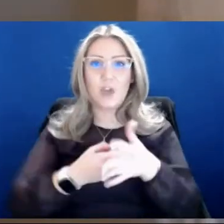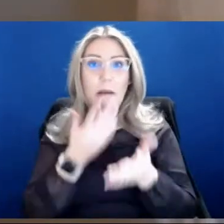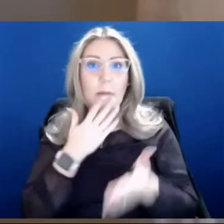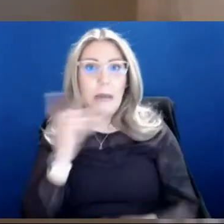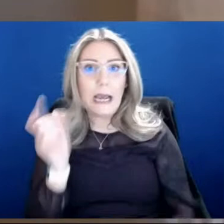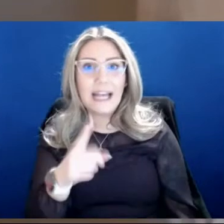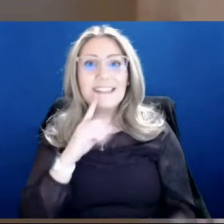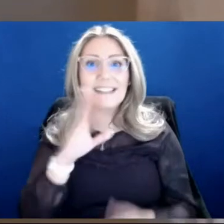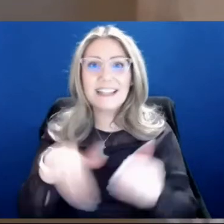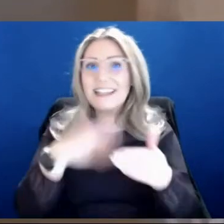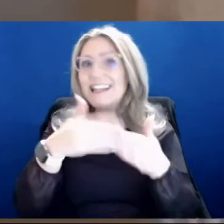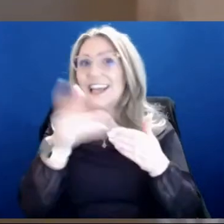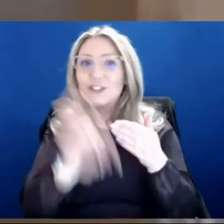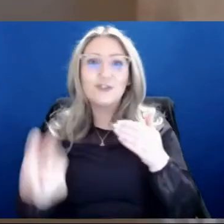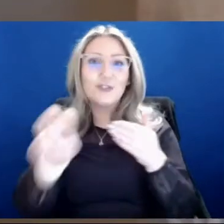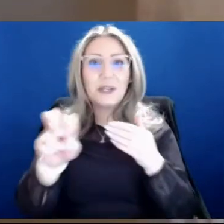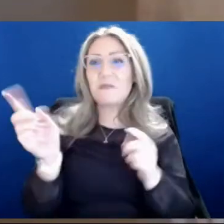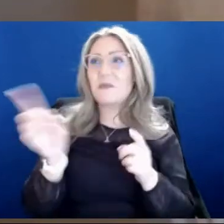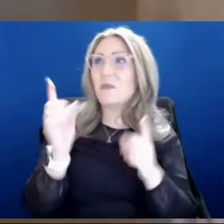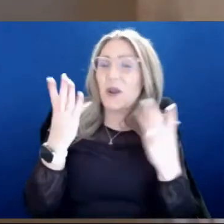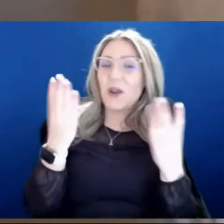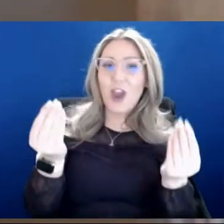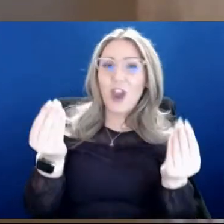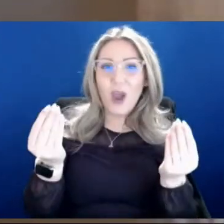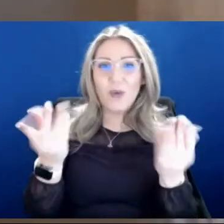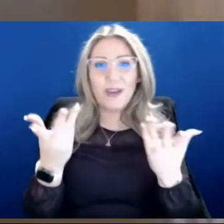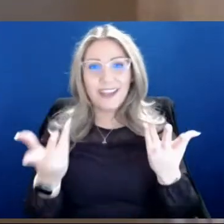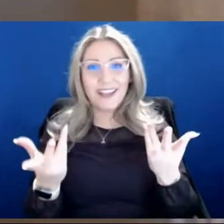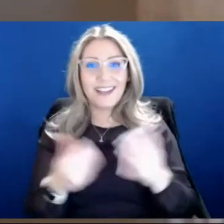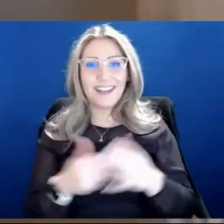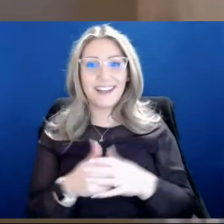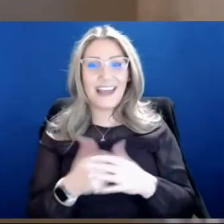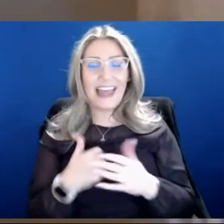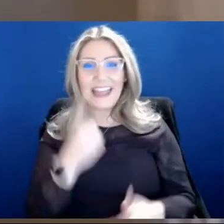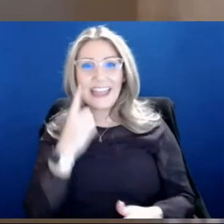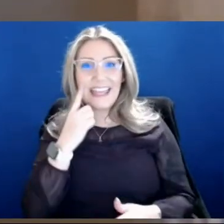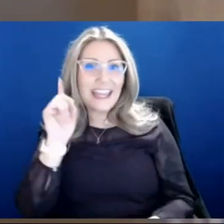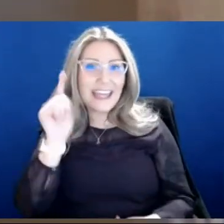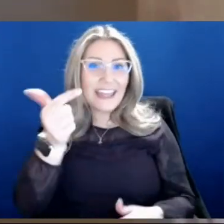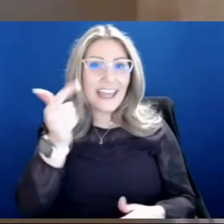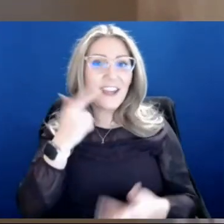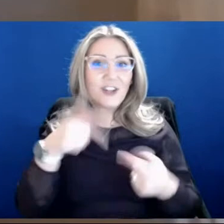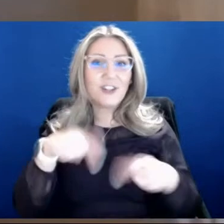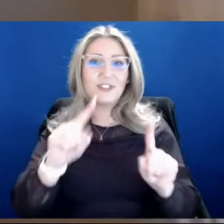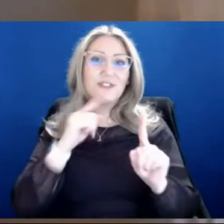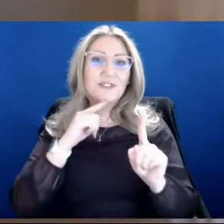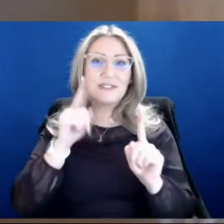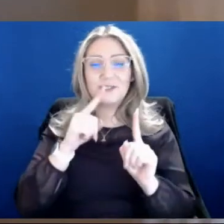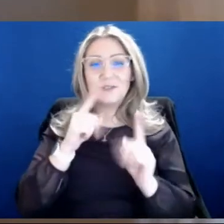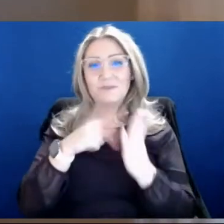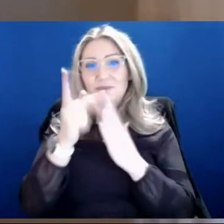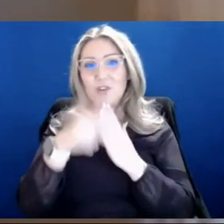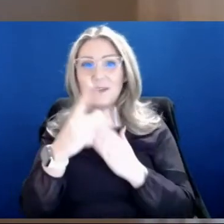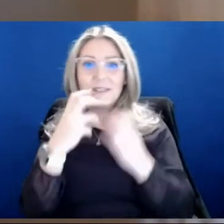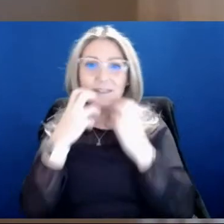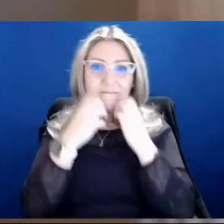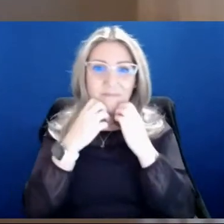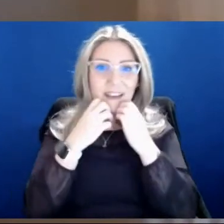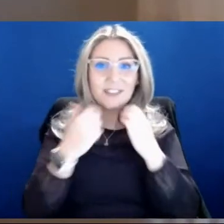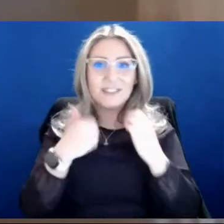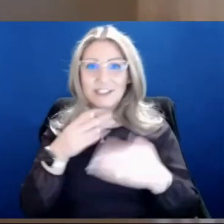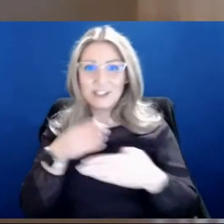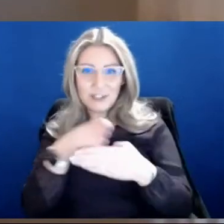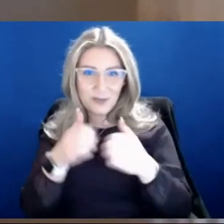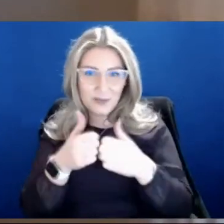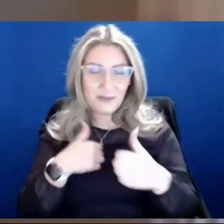his next trip and where he's going. I think later in the episode, we're going to talk about his passion, which he's shared with me as